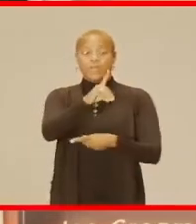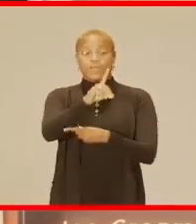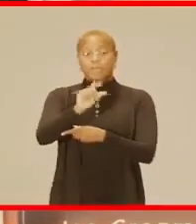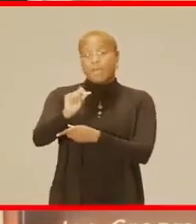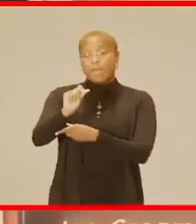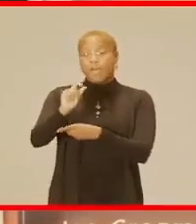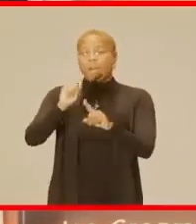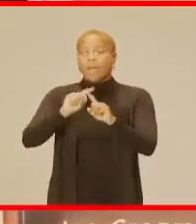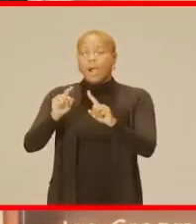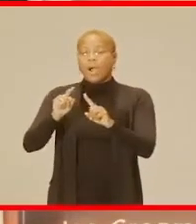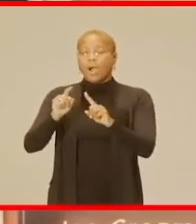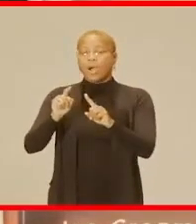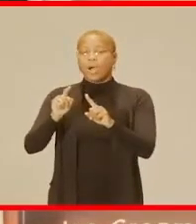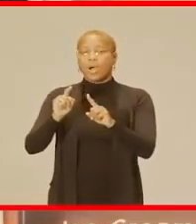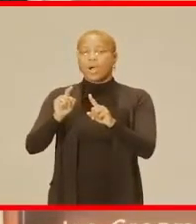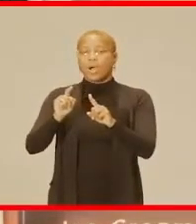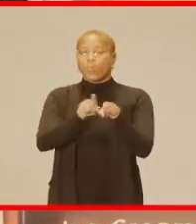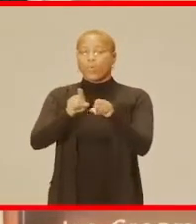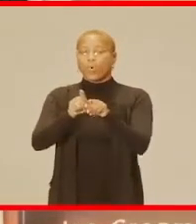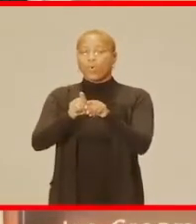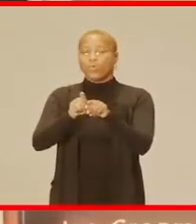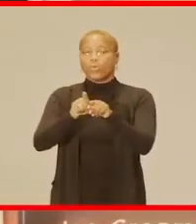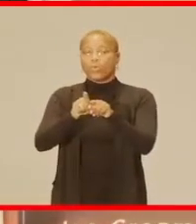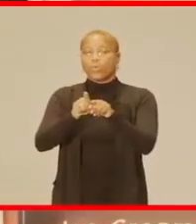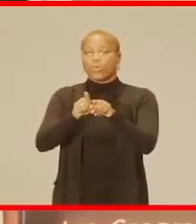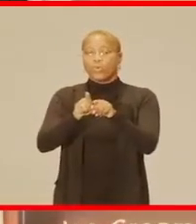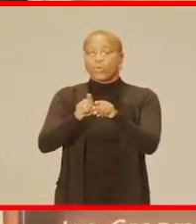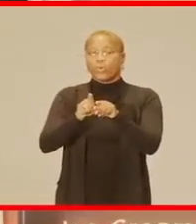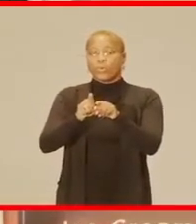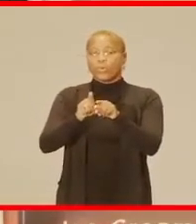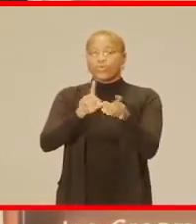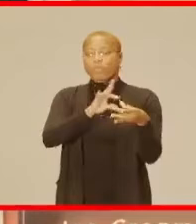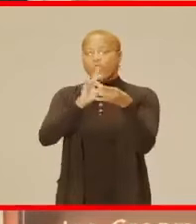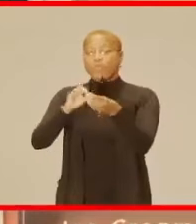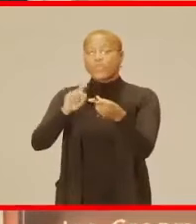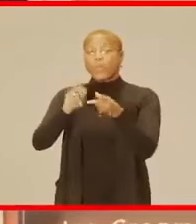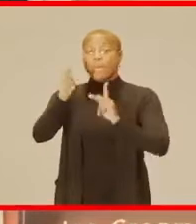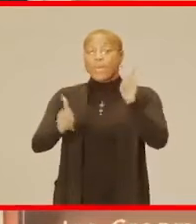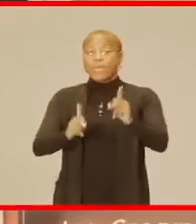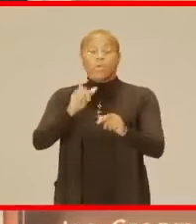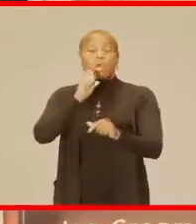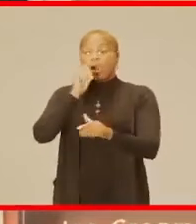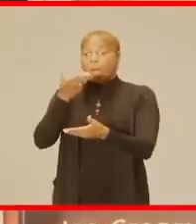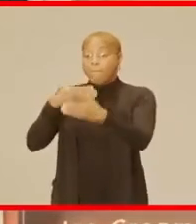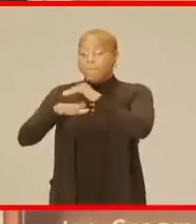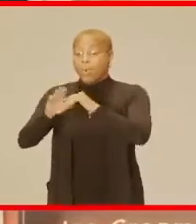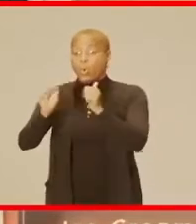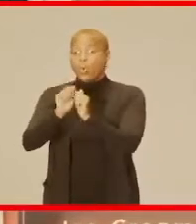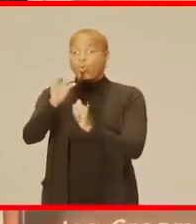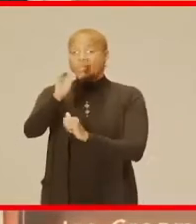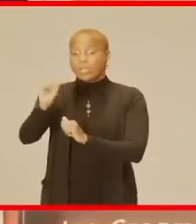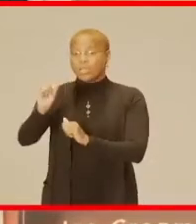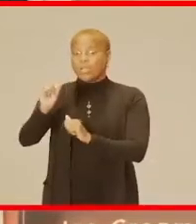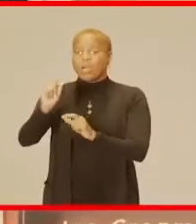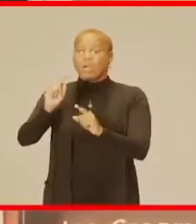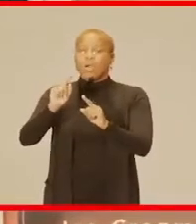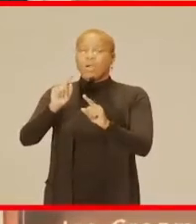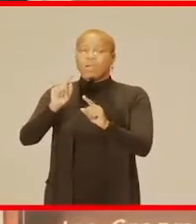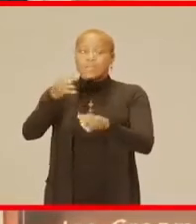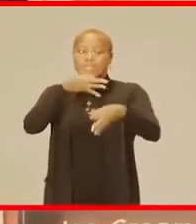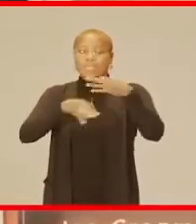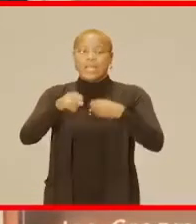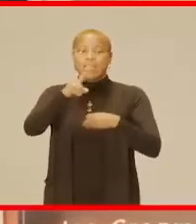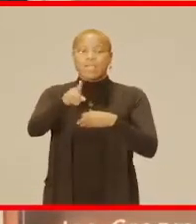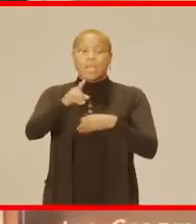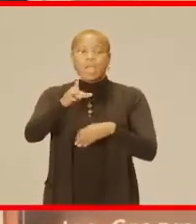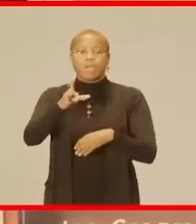to people who were not born with their disability, but acquired their disability through an accident